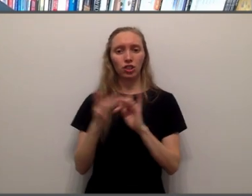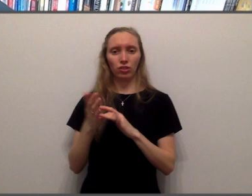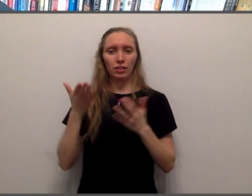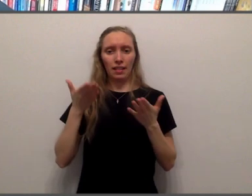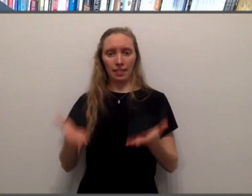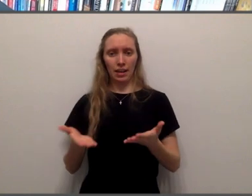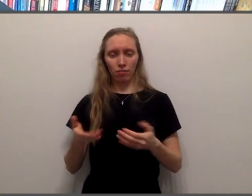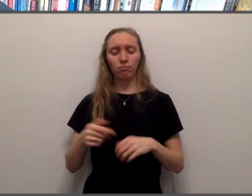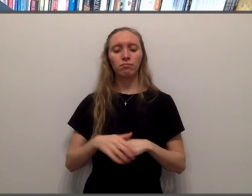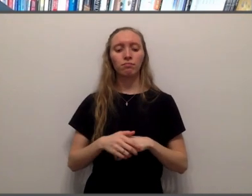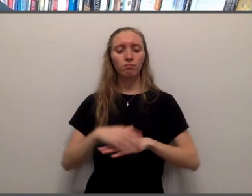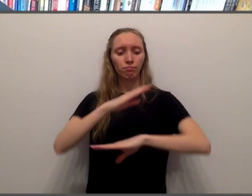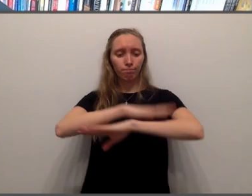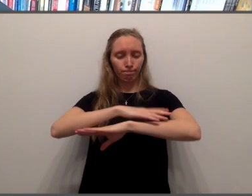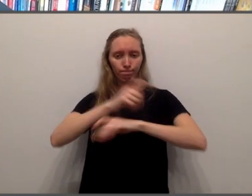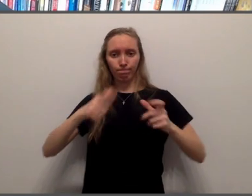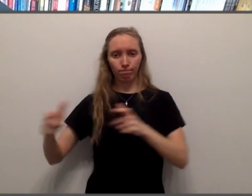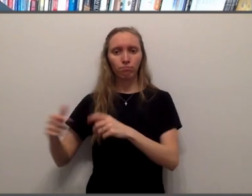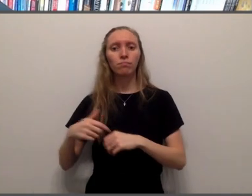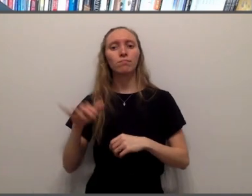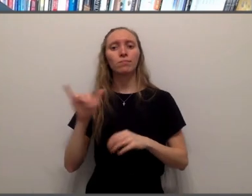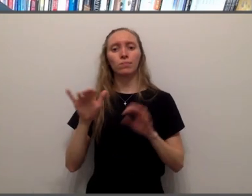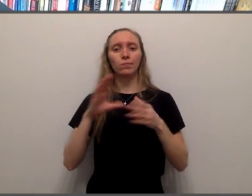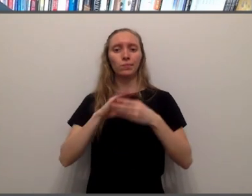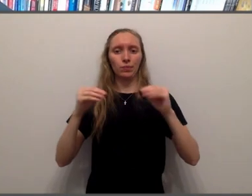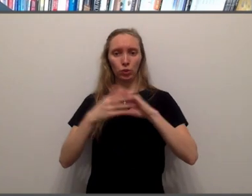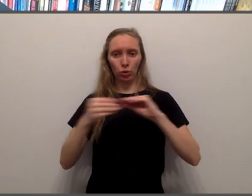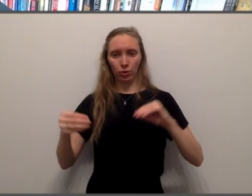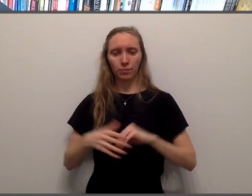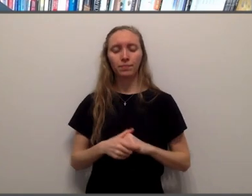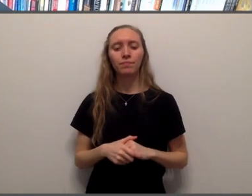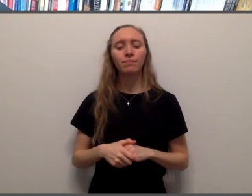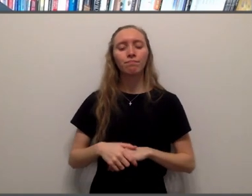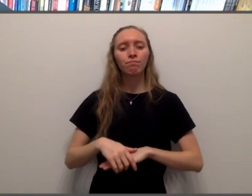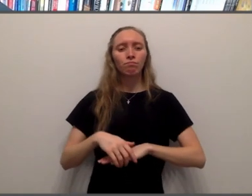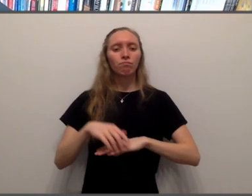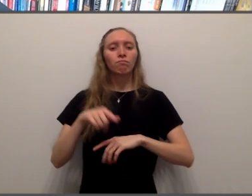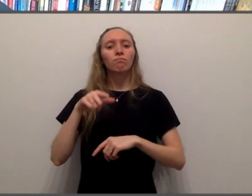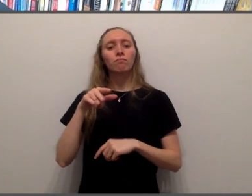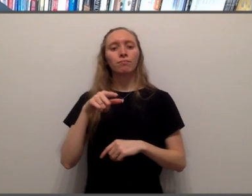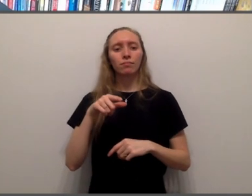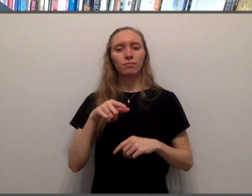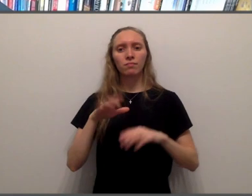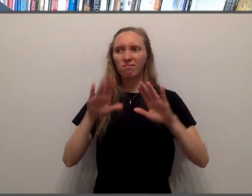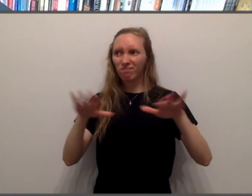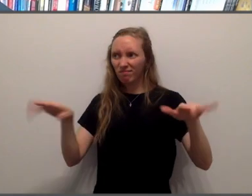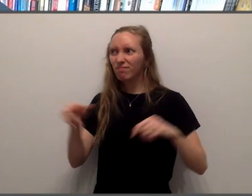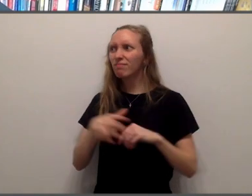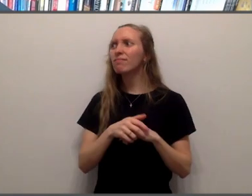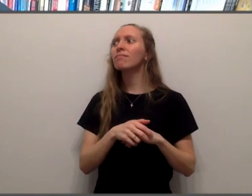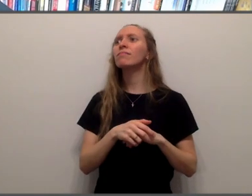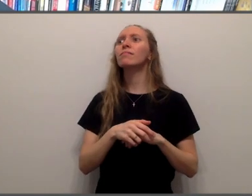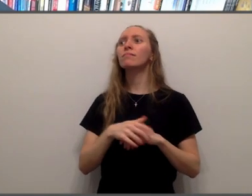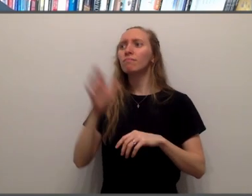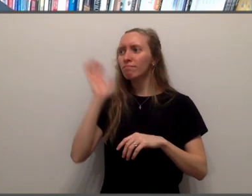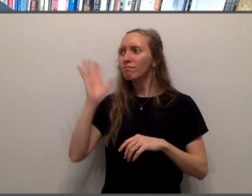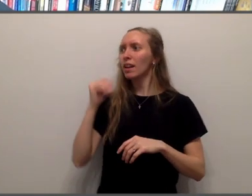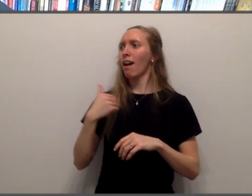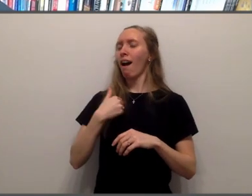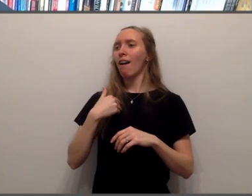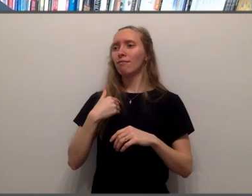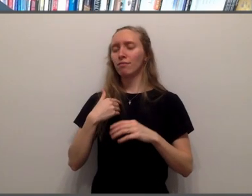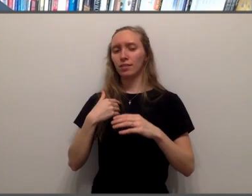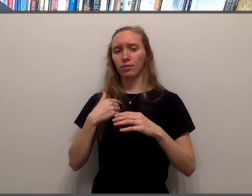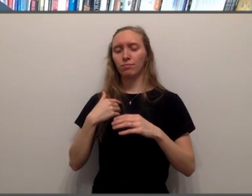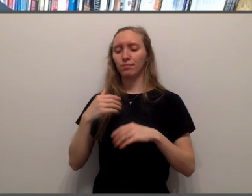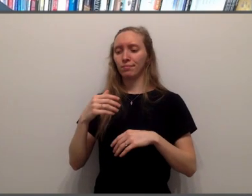a great feast and set out many invitations. And when the banquet was ready, he sent his servant to tell the guests, "Come, the banquet is ready." But they all began